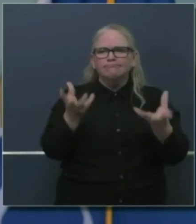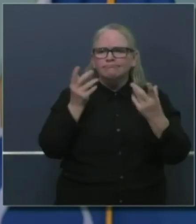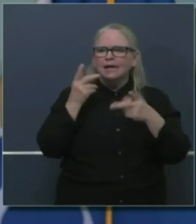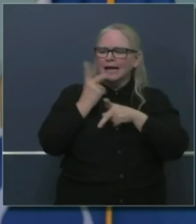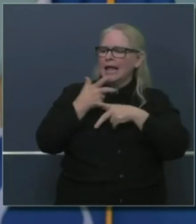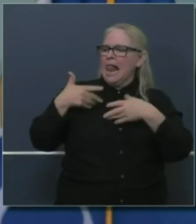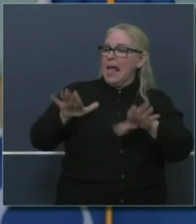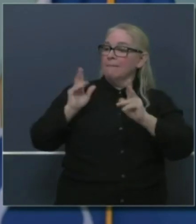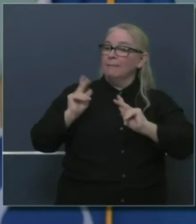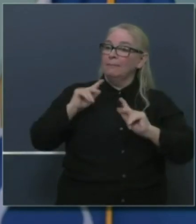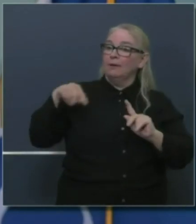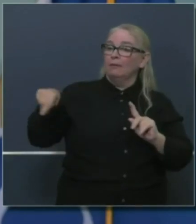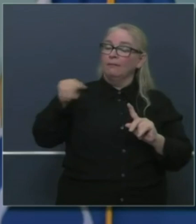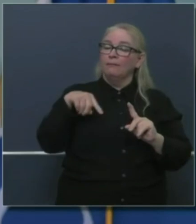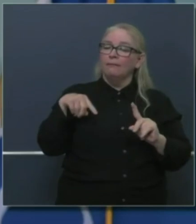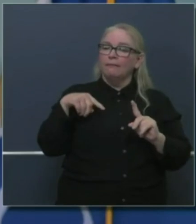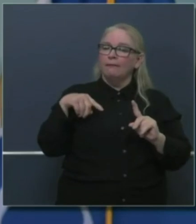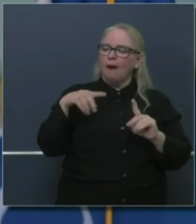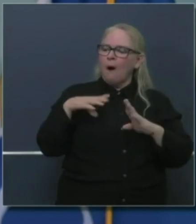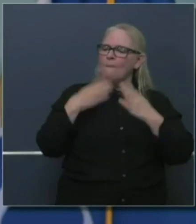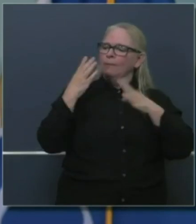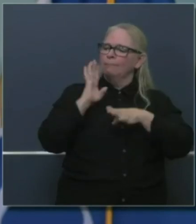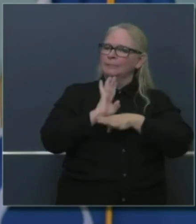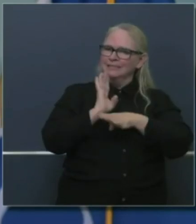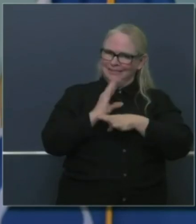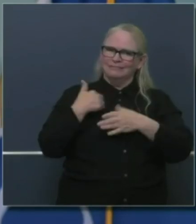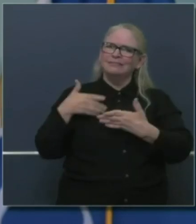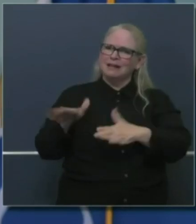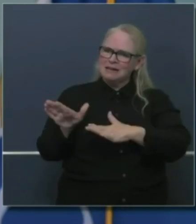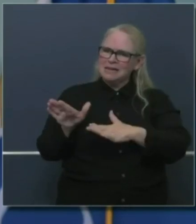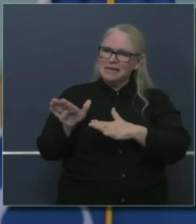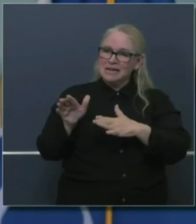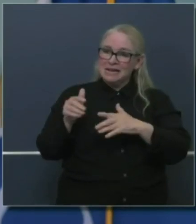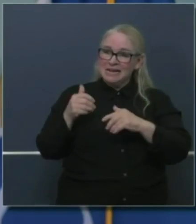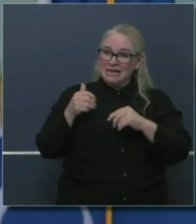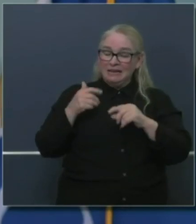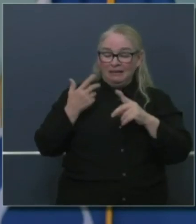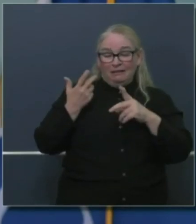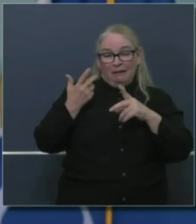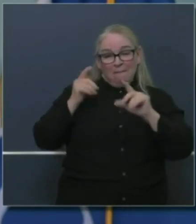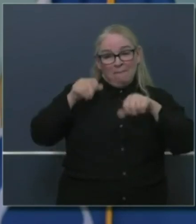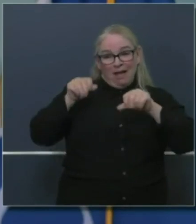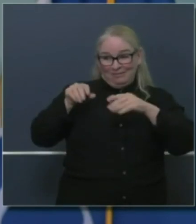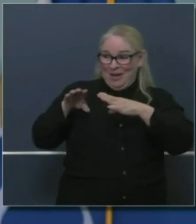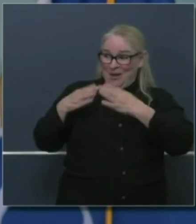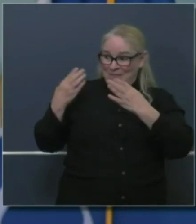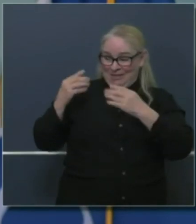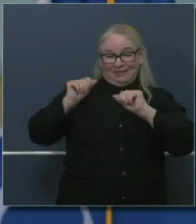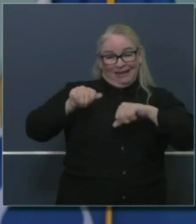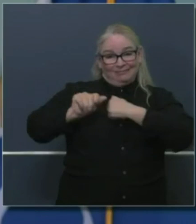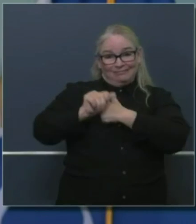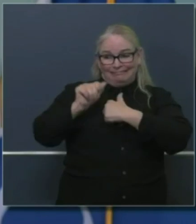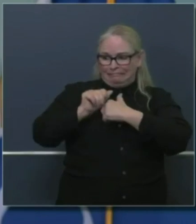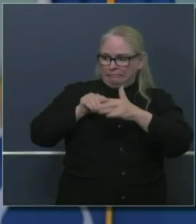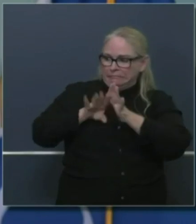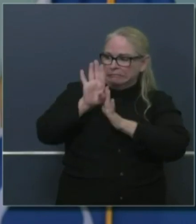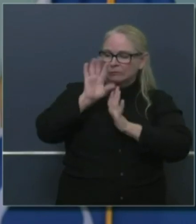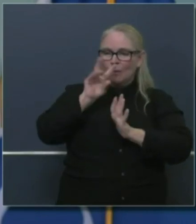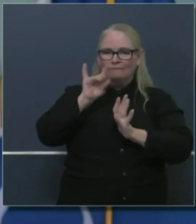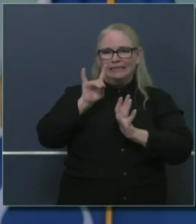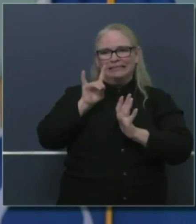people potentially at risk of contracting the disease. The virulence of this disease is well